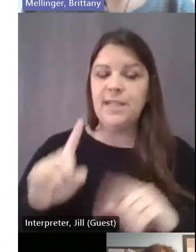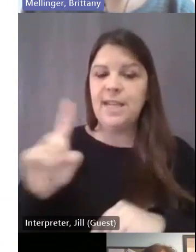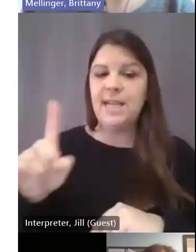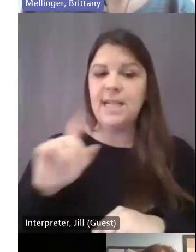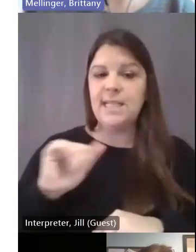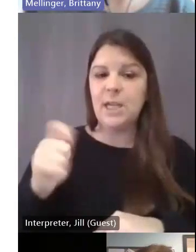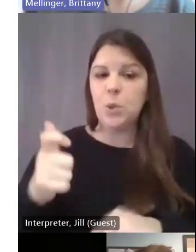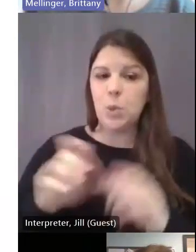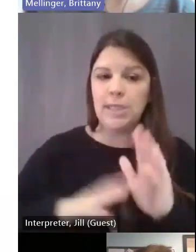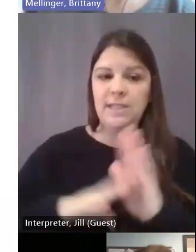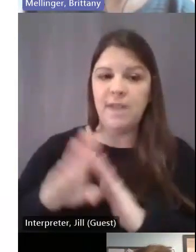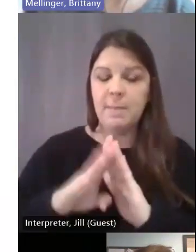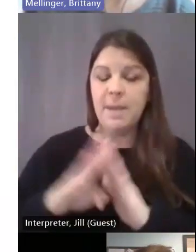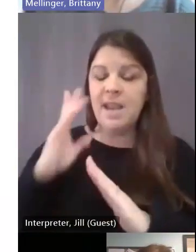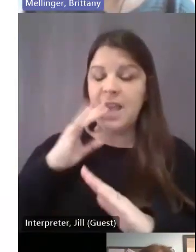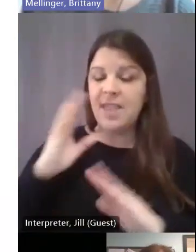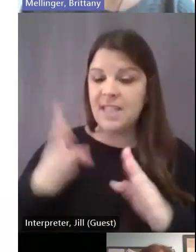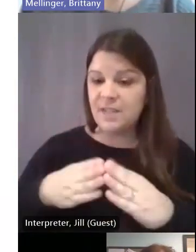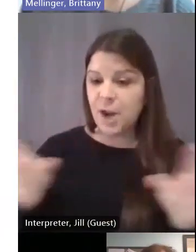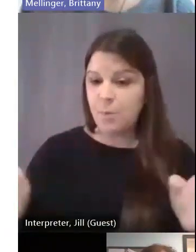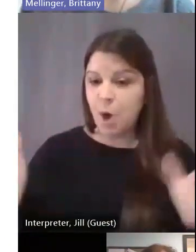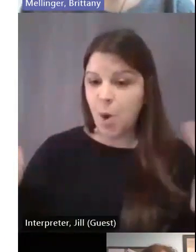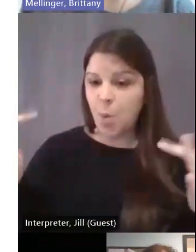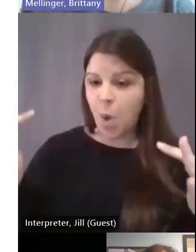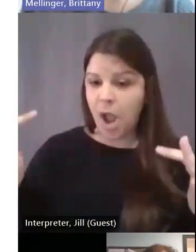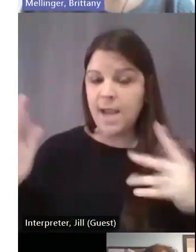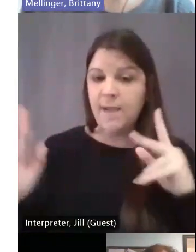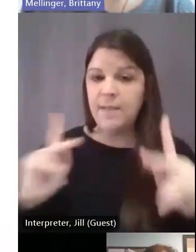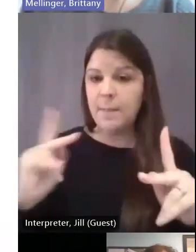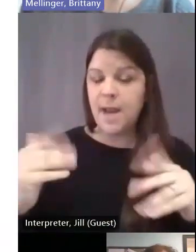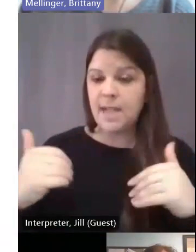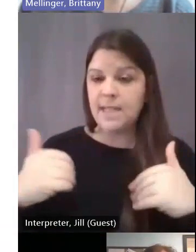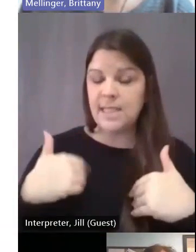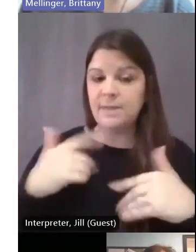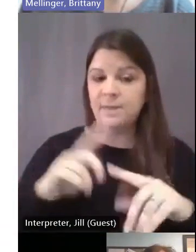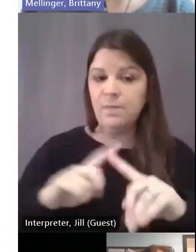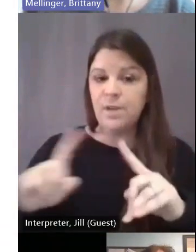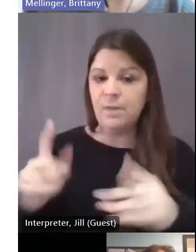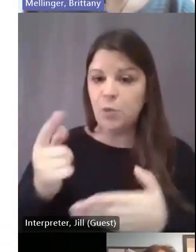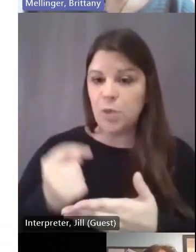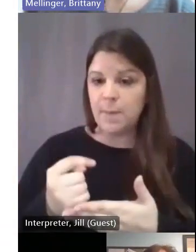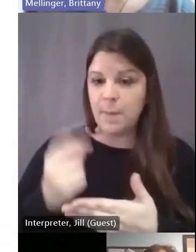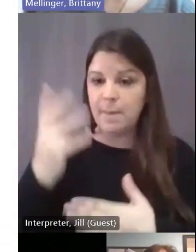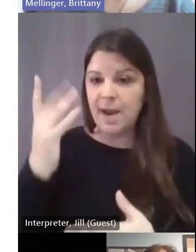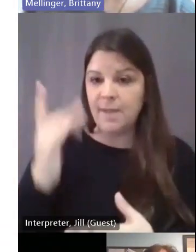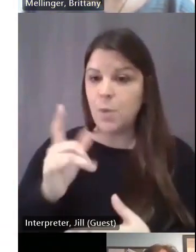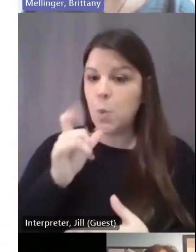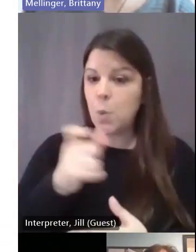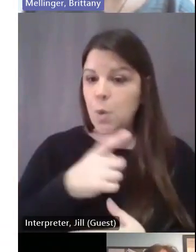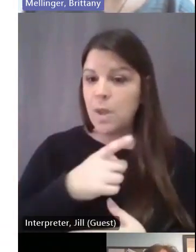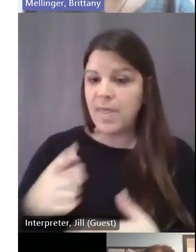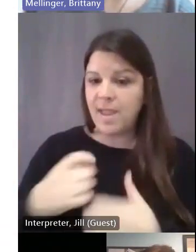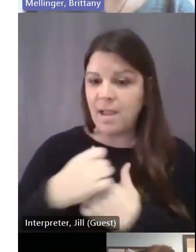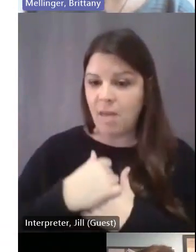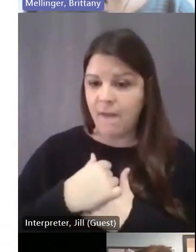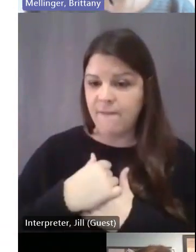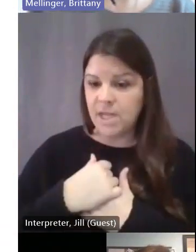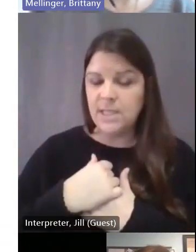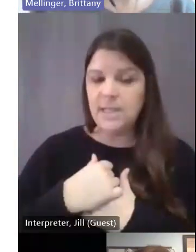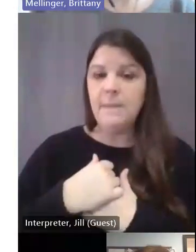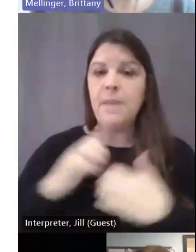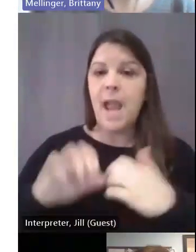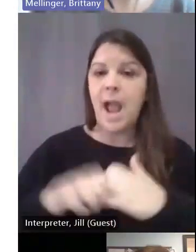rationale behind this is that if someone's receiving different treatment because of who they love, because of how